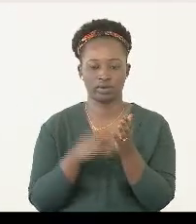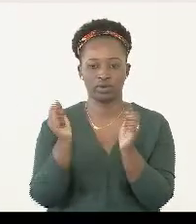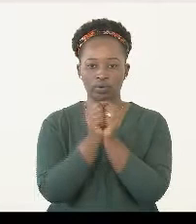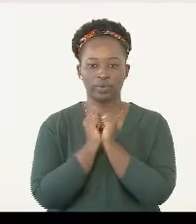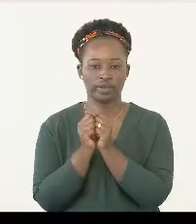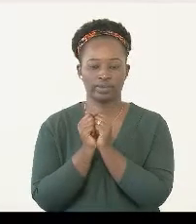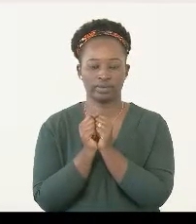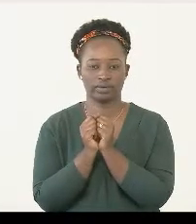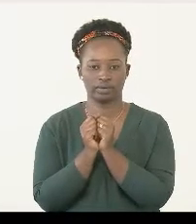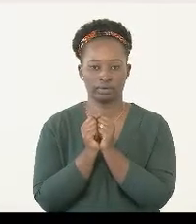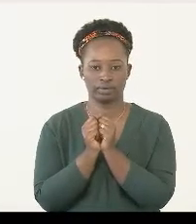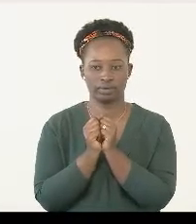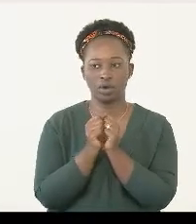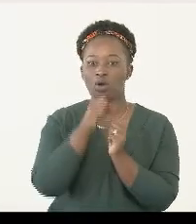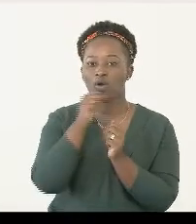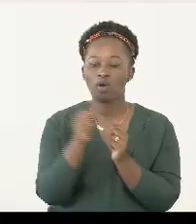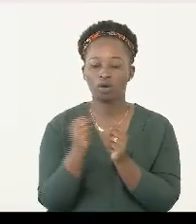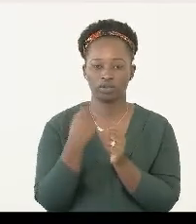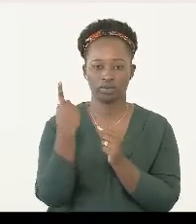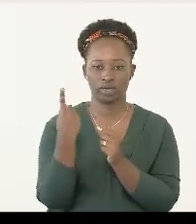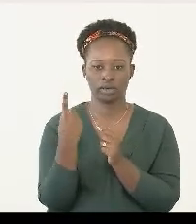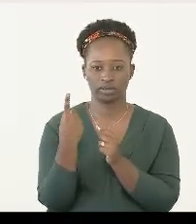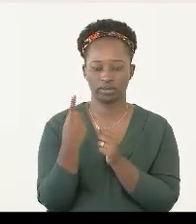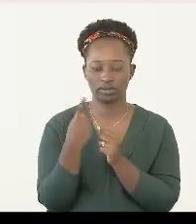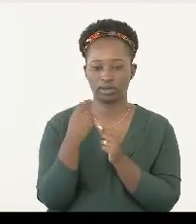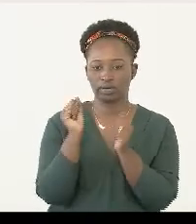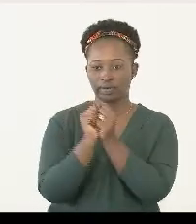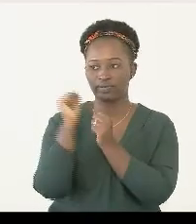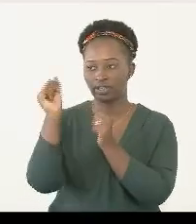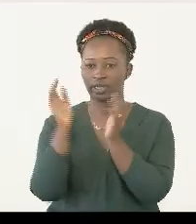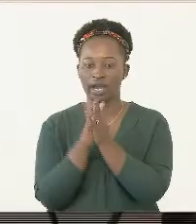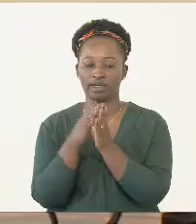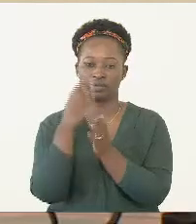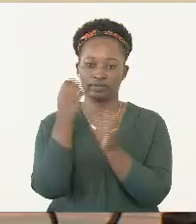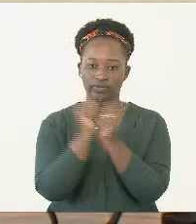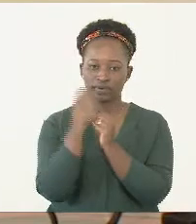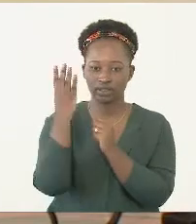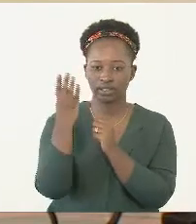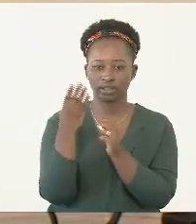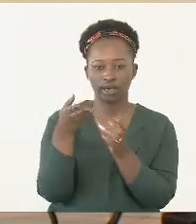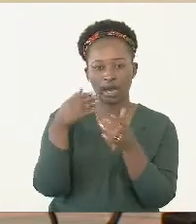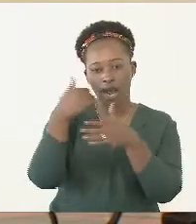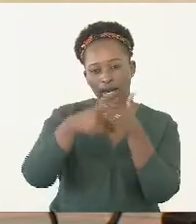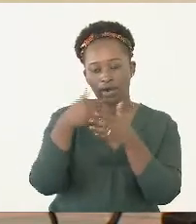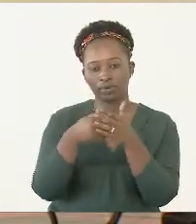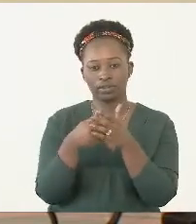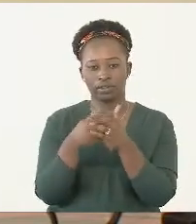with the old one. So it's a mix of the 15 and 14, taking us around midway